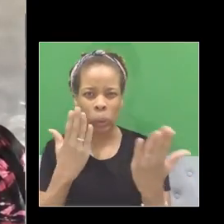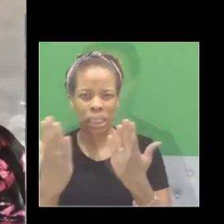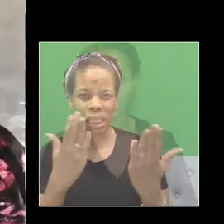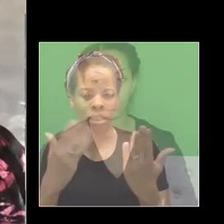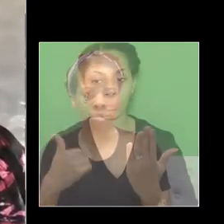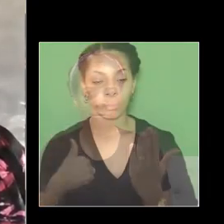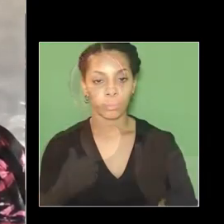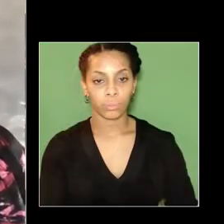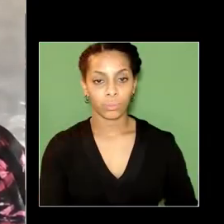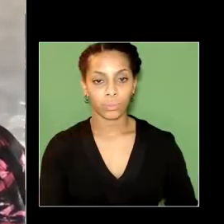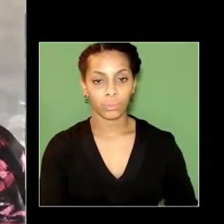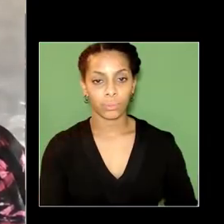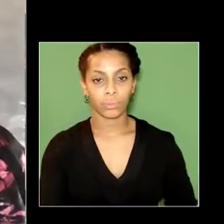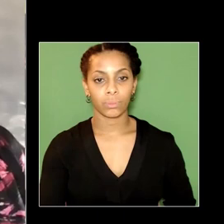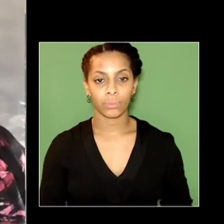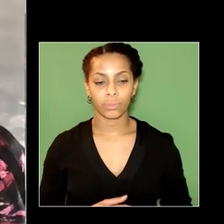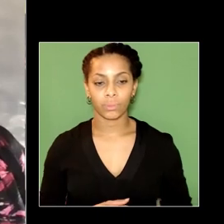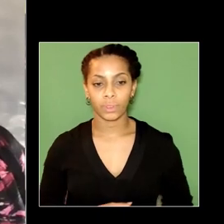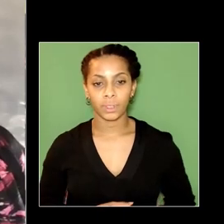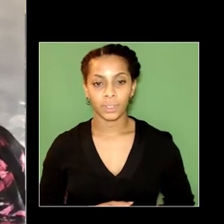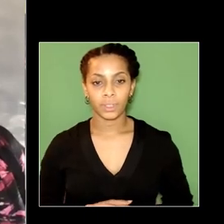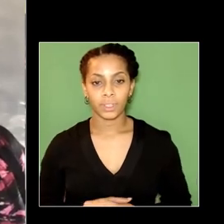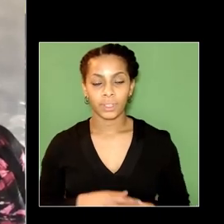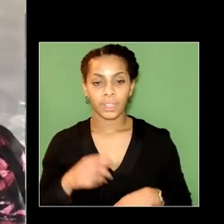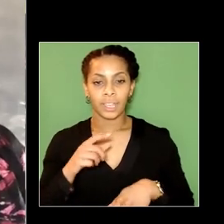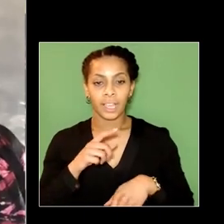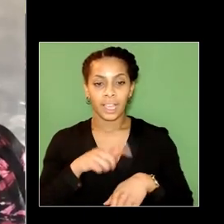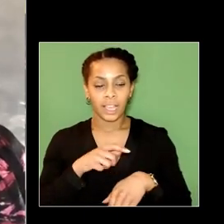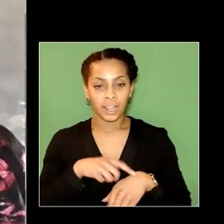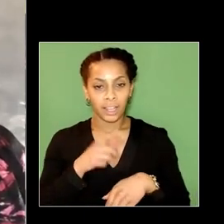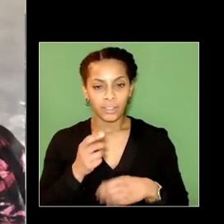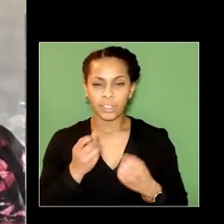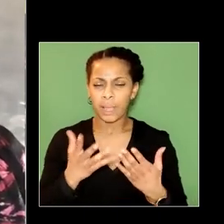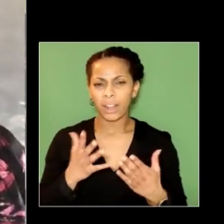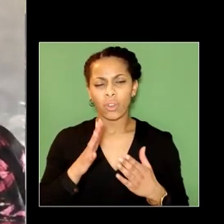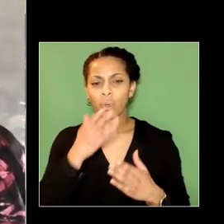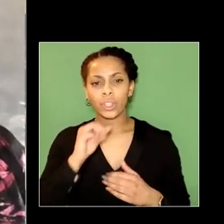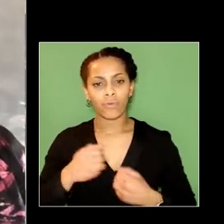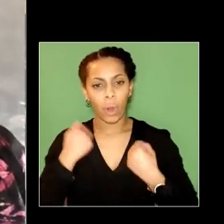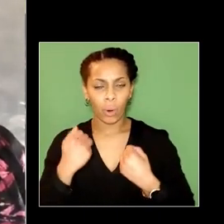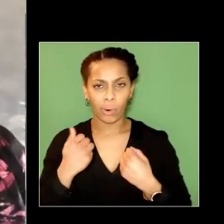spent and our own arrogance about not wanting to let go of something because we spent so long on it.